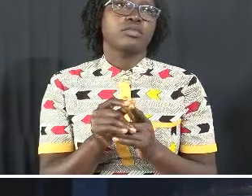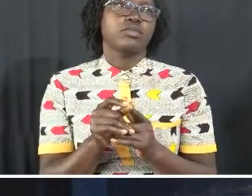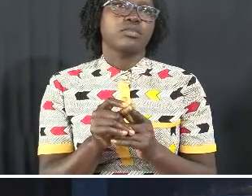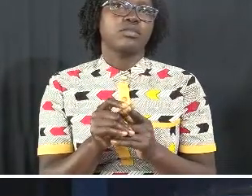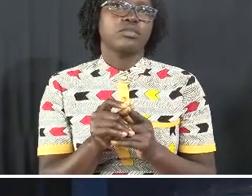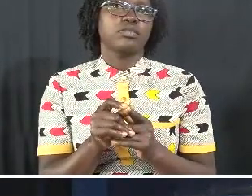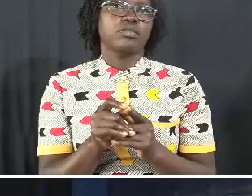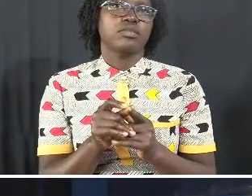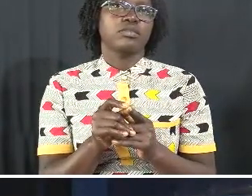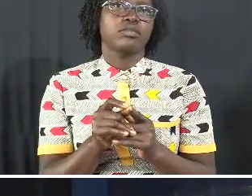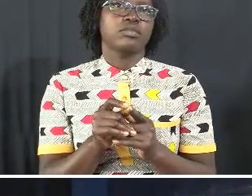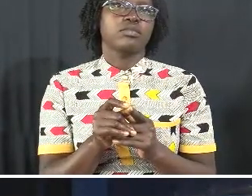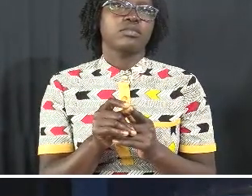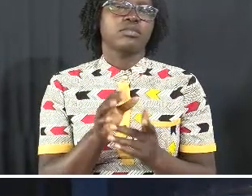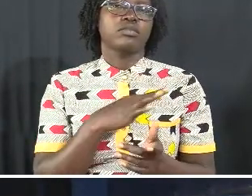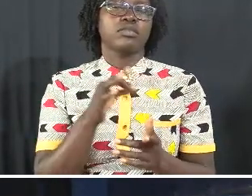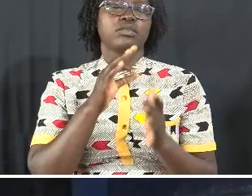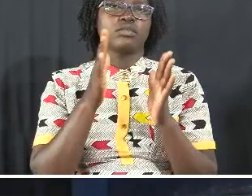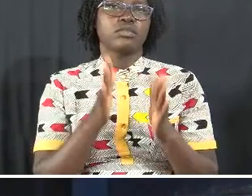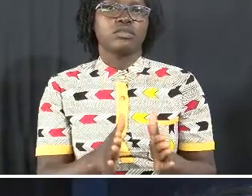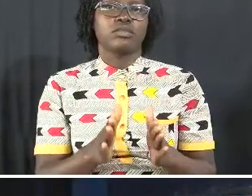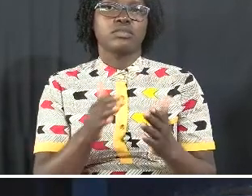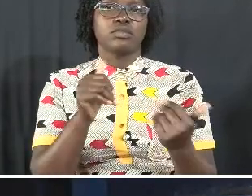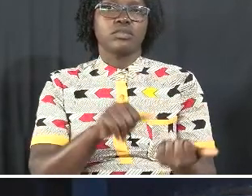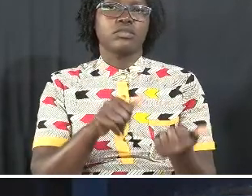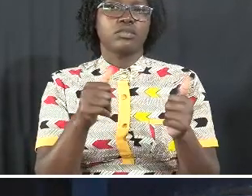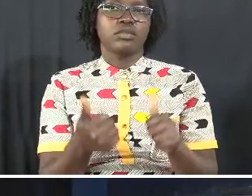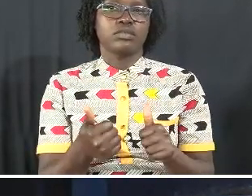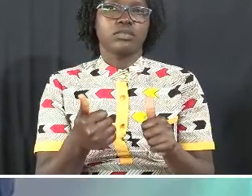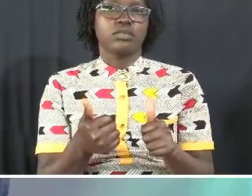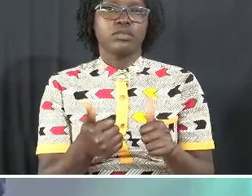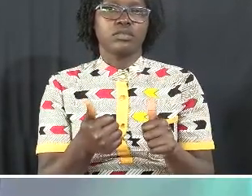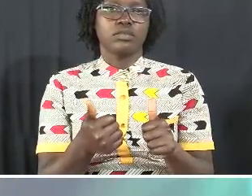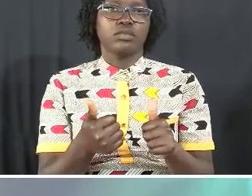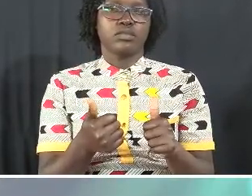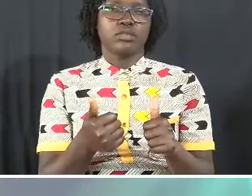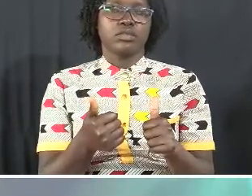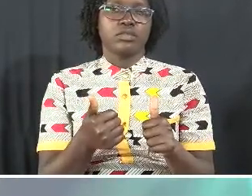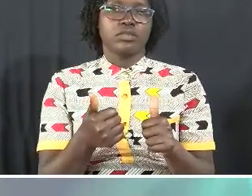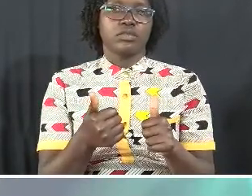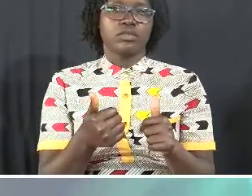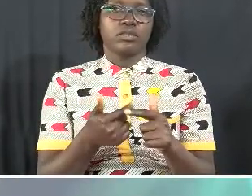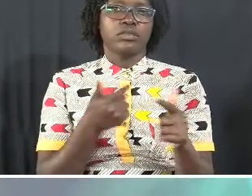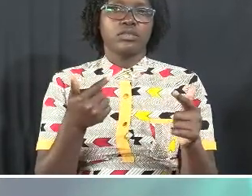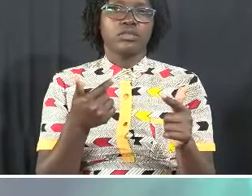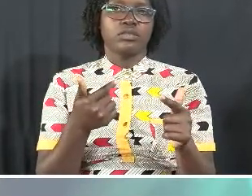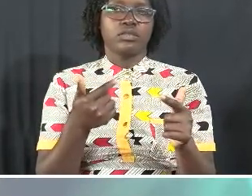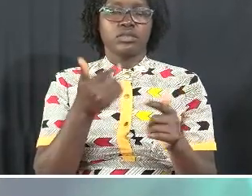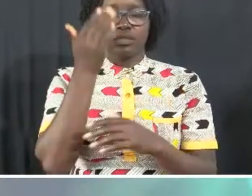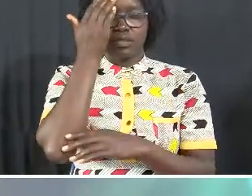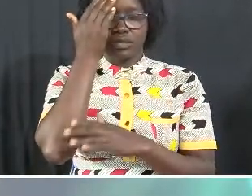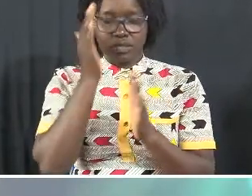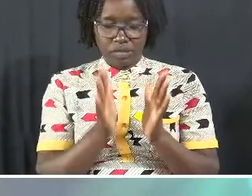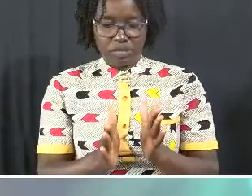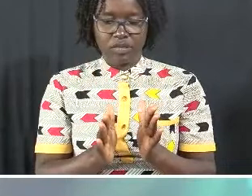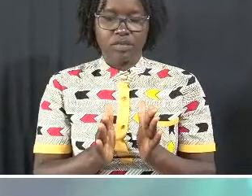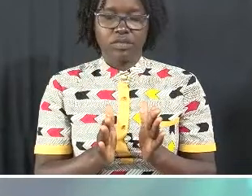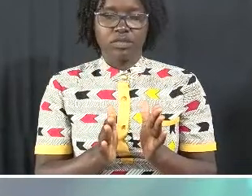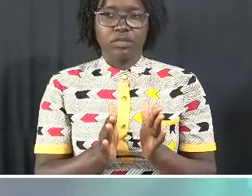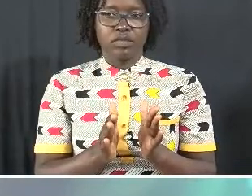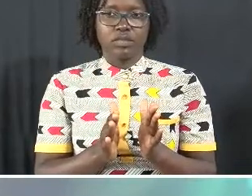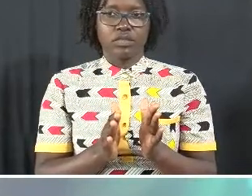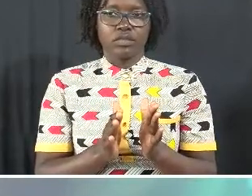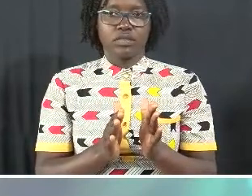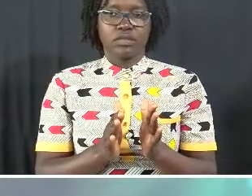He was a spiritual person, baptized of the stock of Benjamin, an Israelite from the very